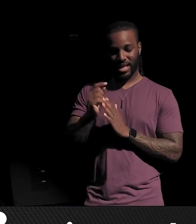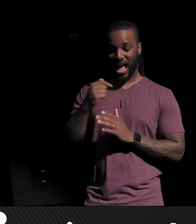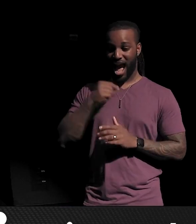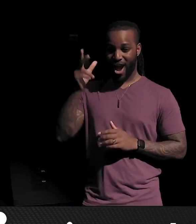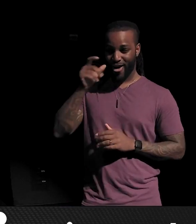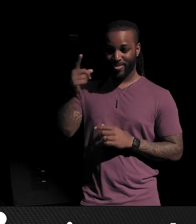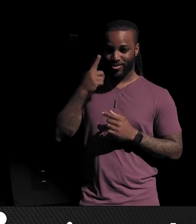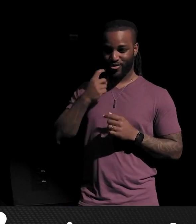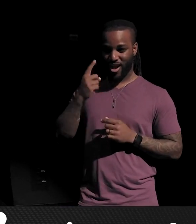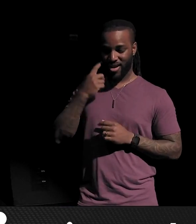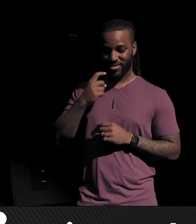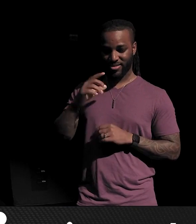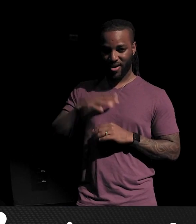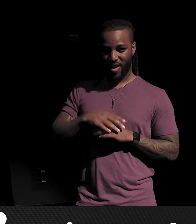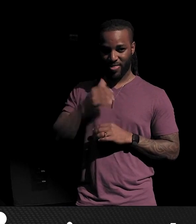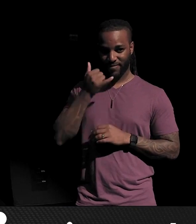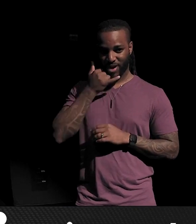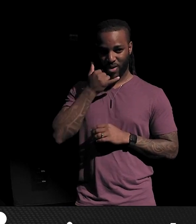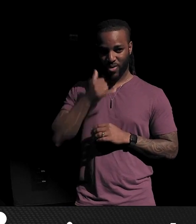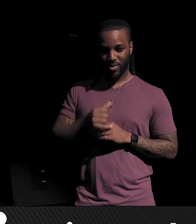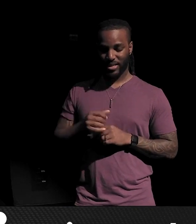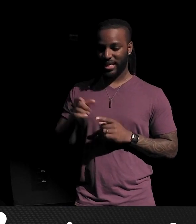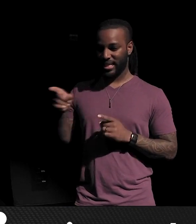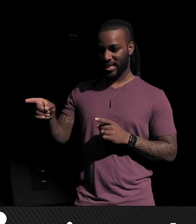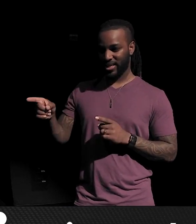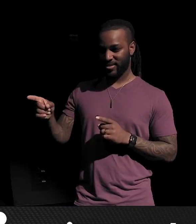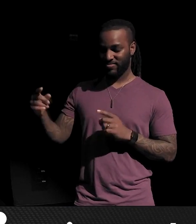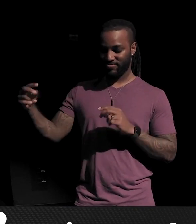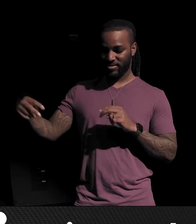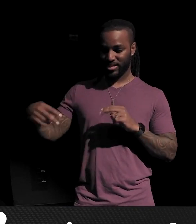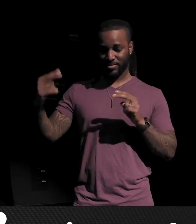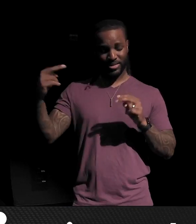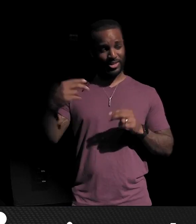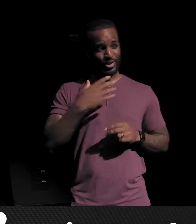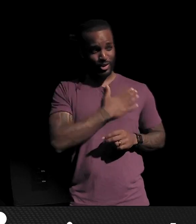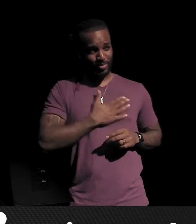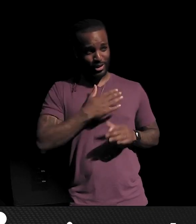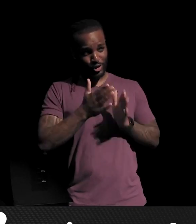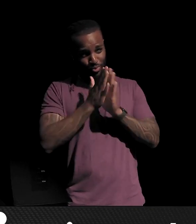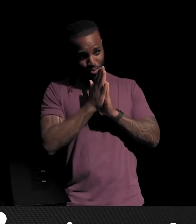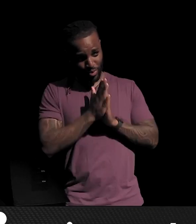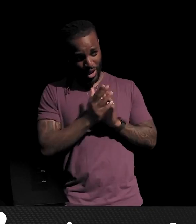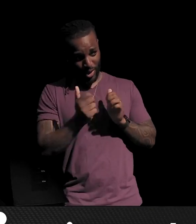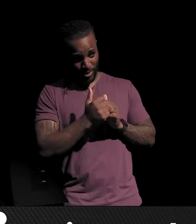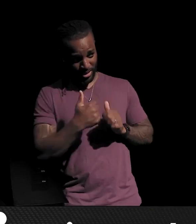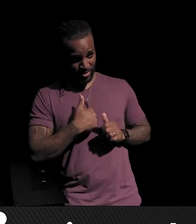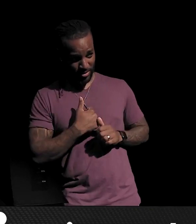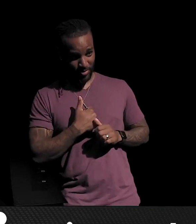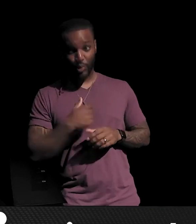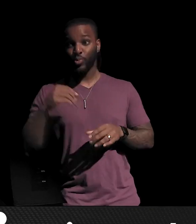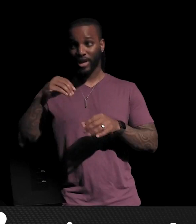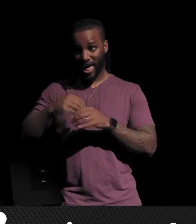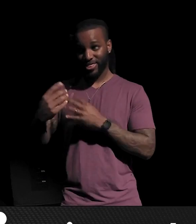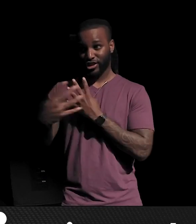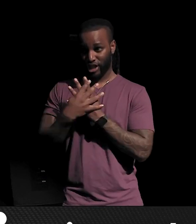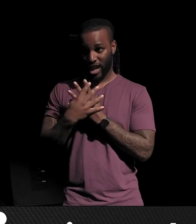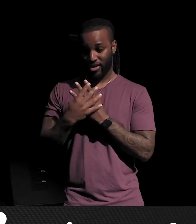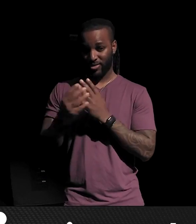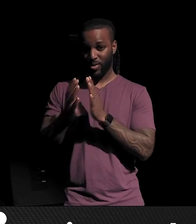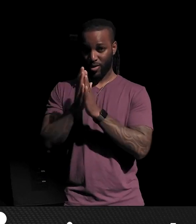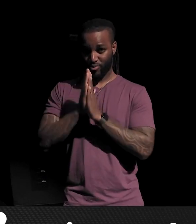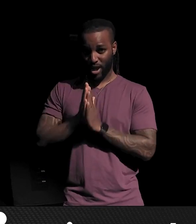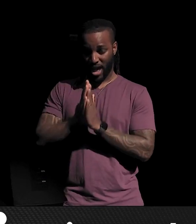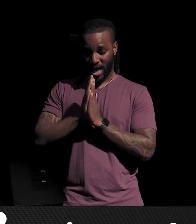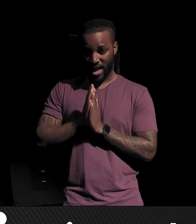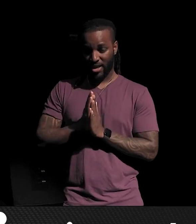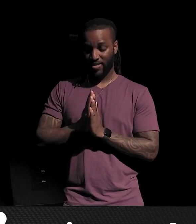phone. And he looks up at me and says, will you pray with me? And we're in the jail praying. And from